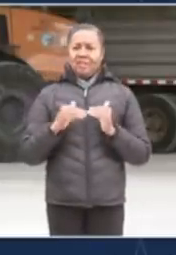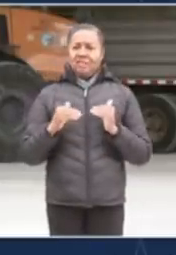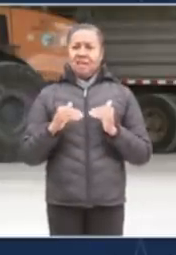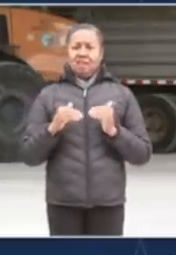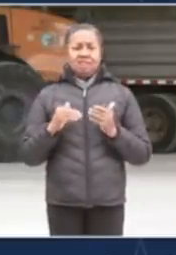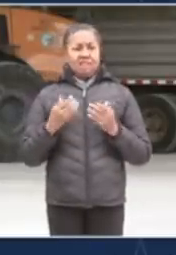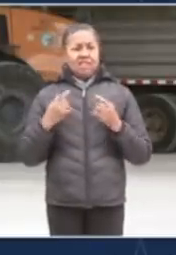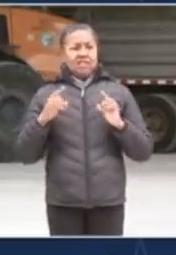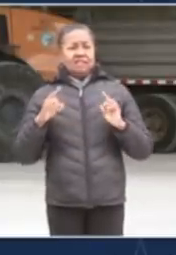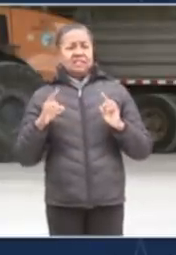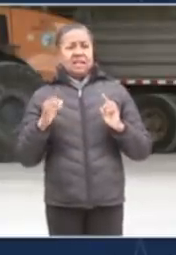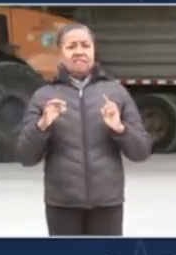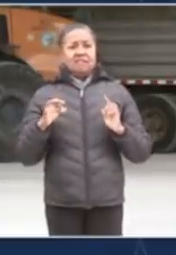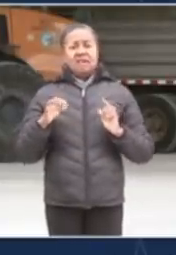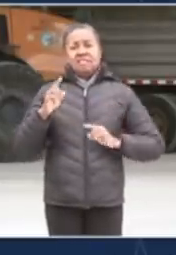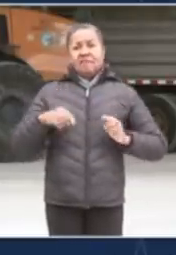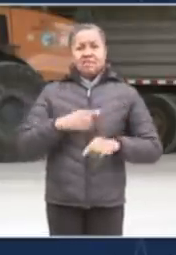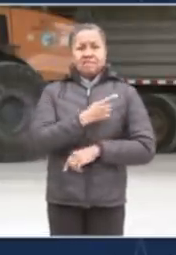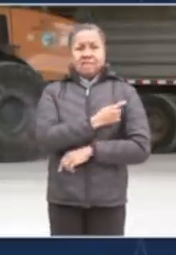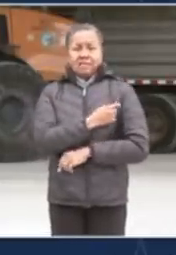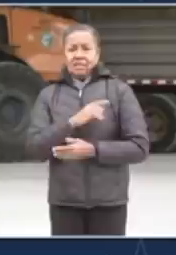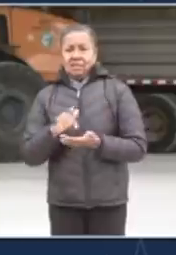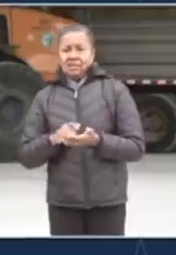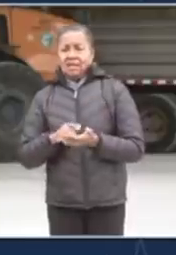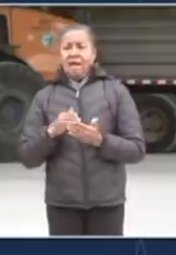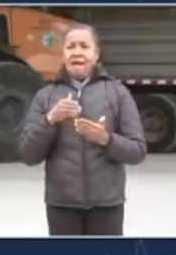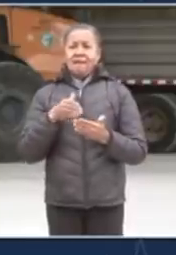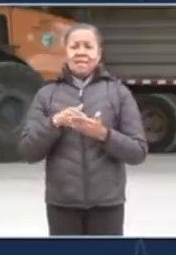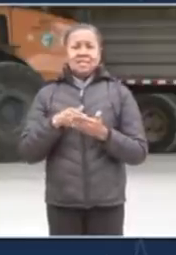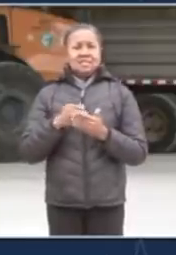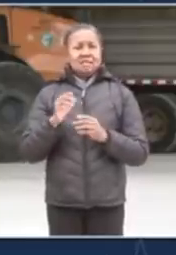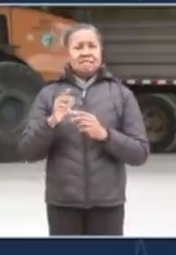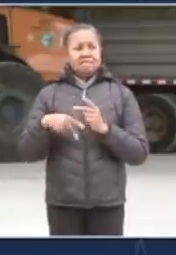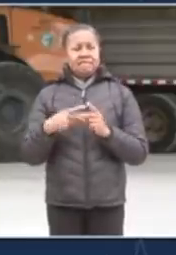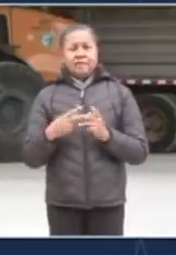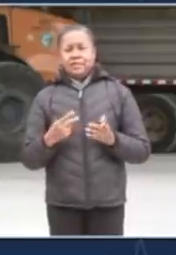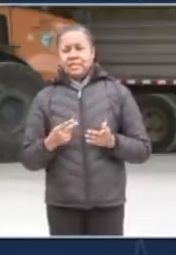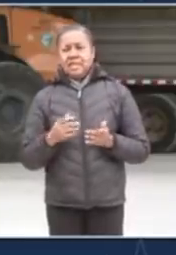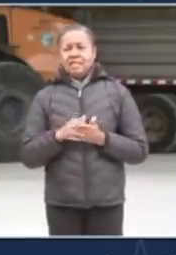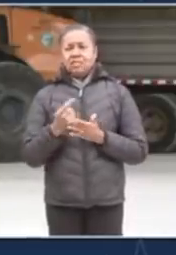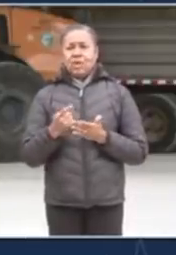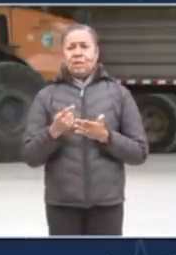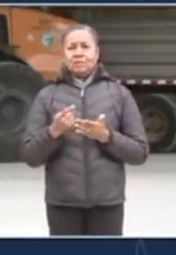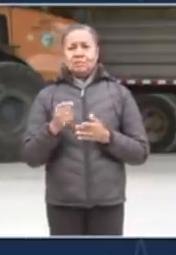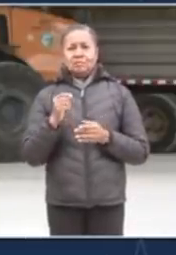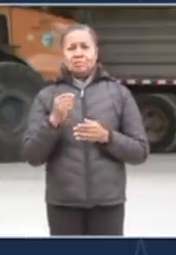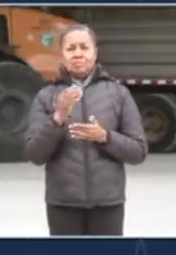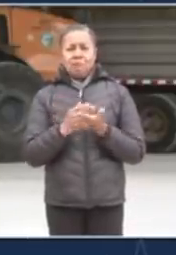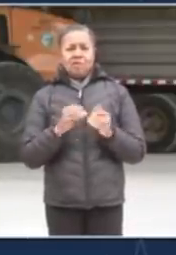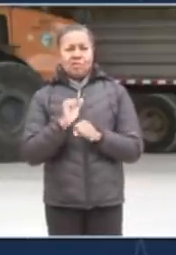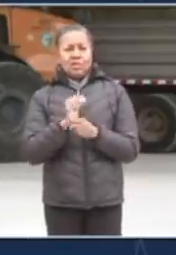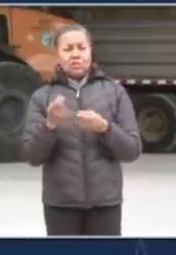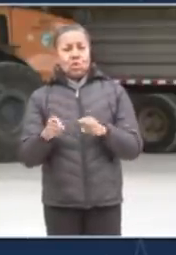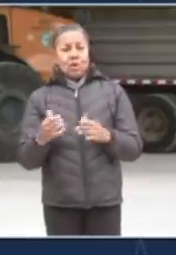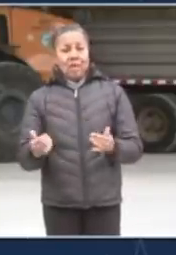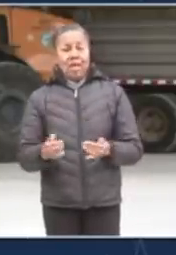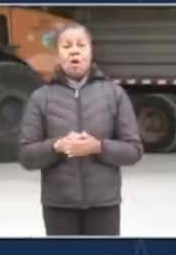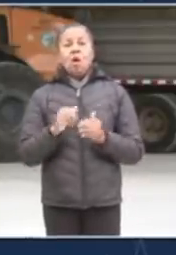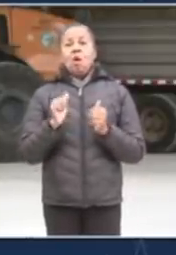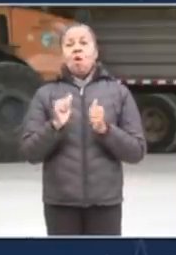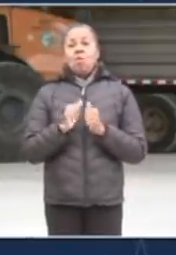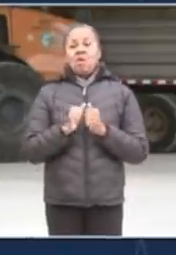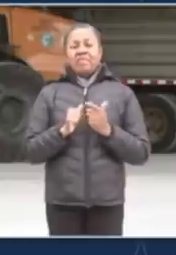effectiveness is of the various vaccines against these variants. That's one of the streams of work that's going on right now